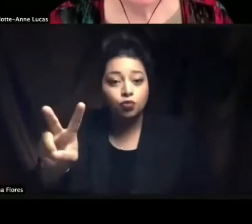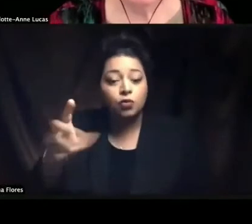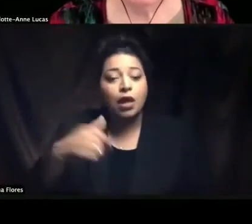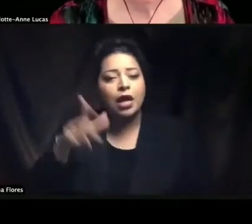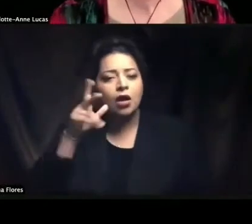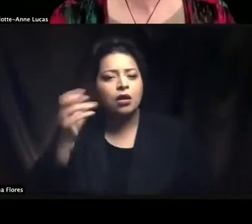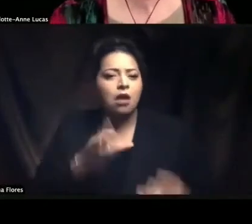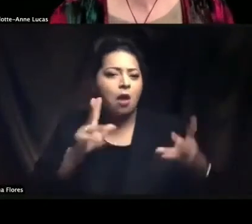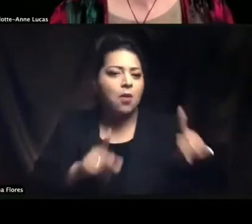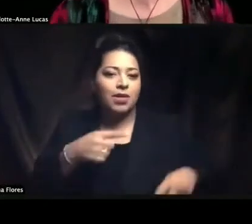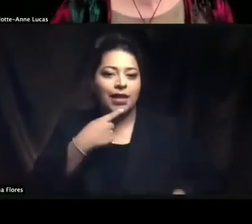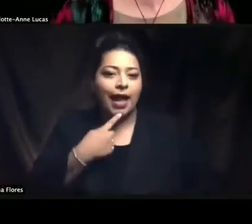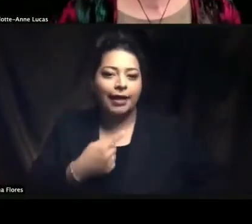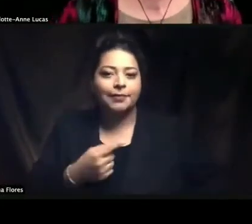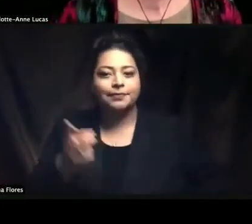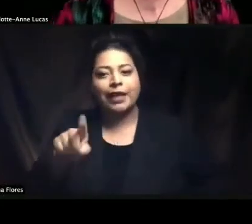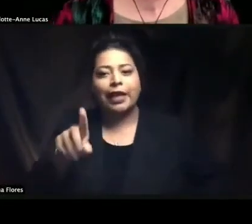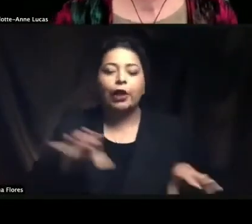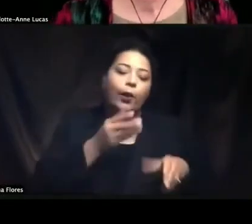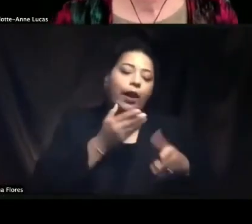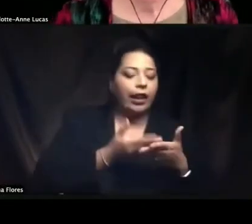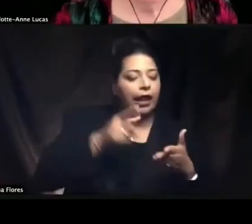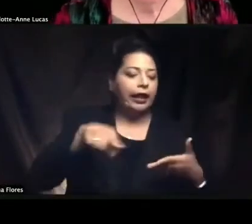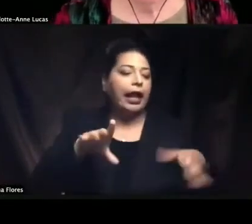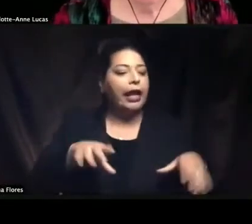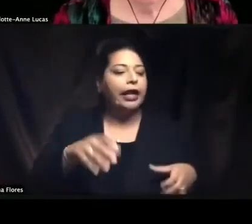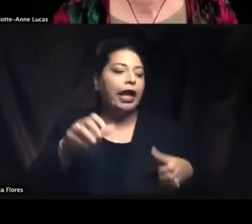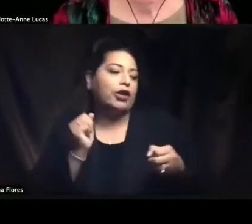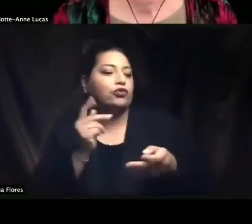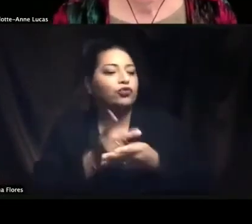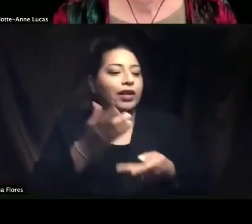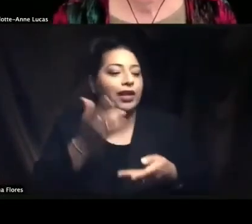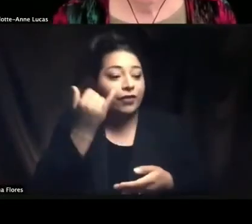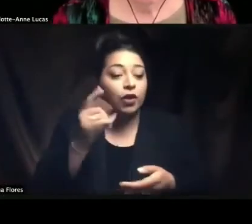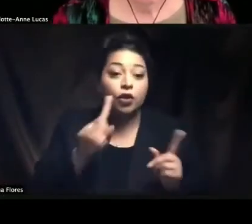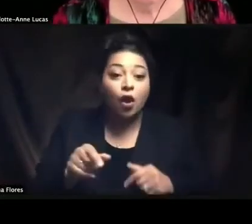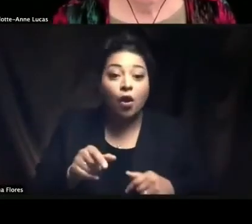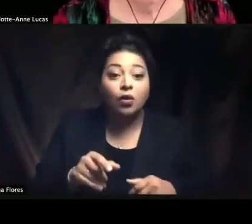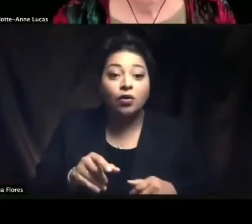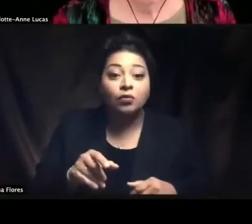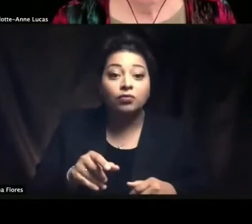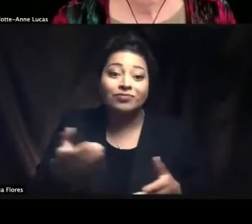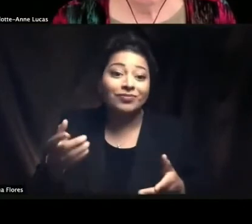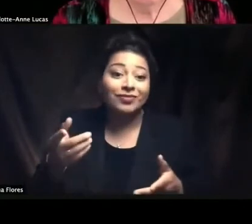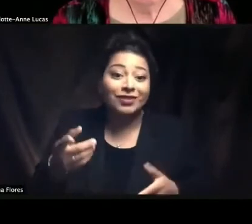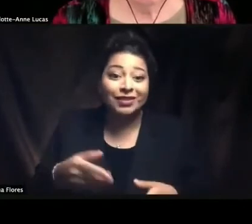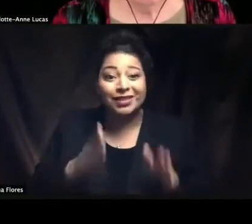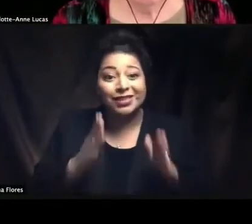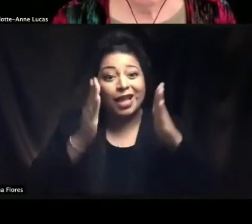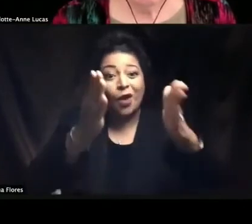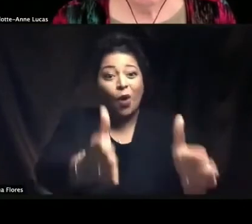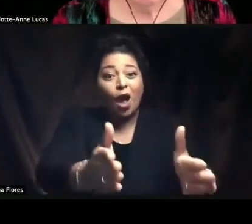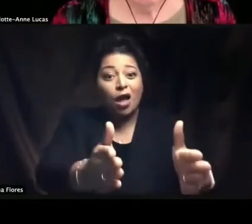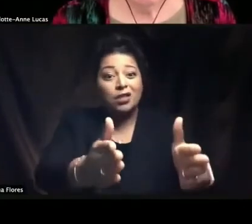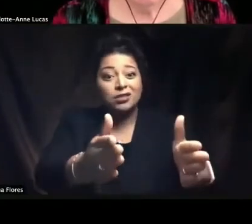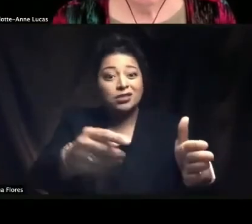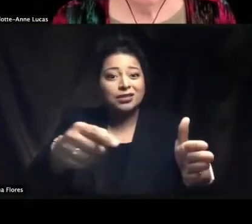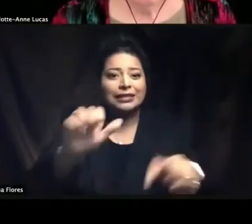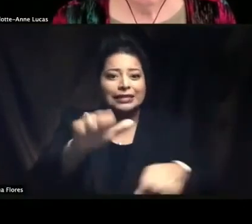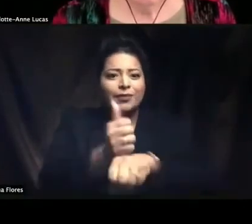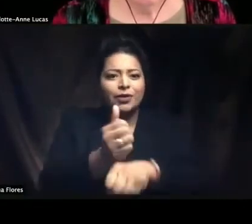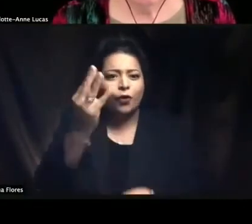lot of people saying that they've done things, they got things accomplished, but if you go right on Geavers, there are sidewalks that got established about 4 years